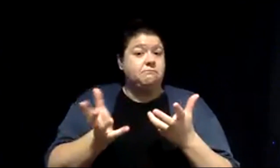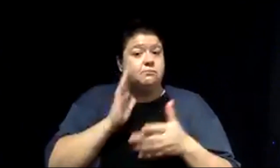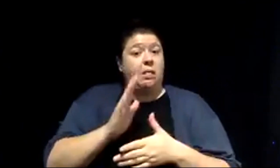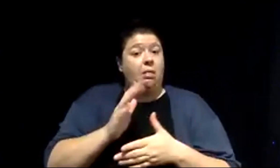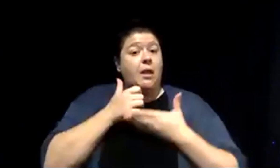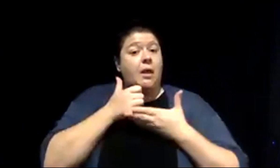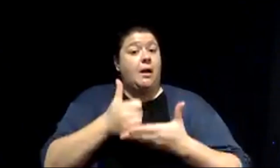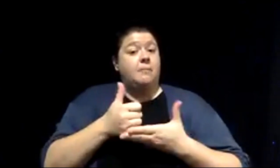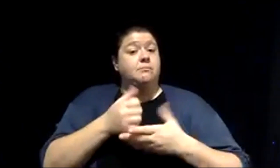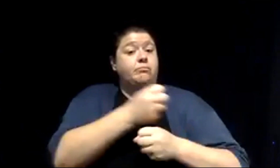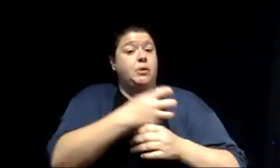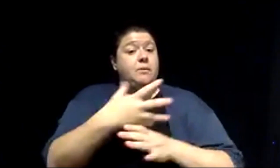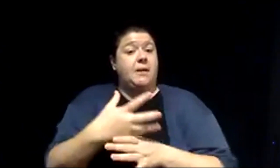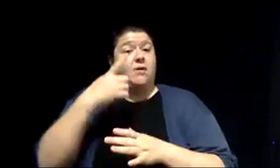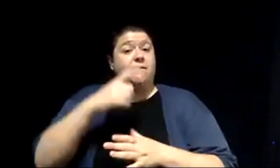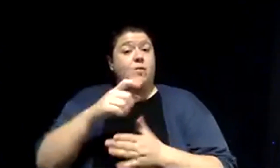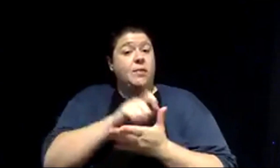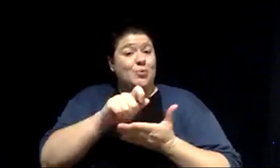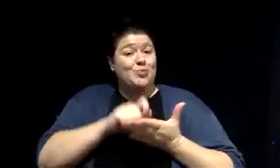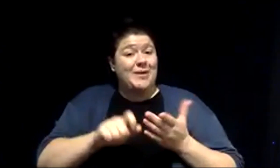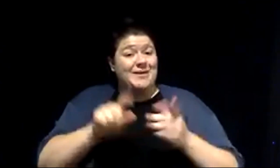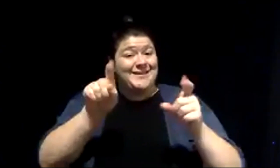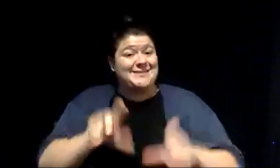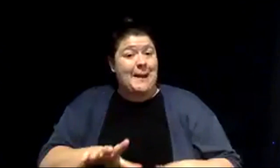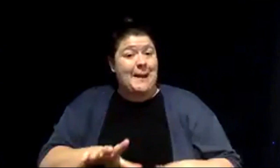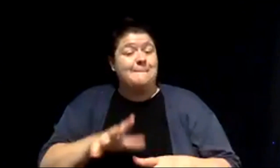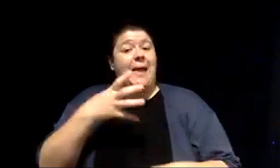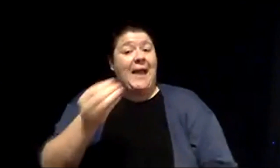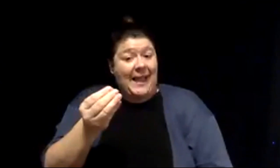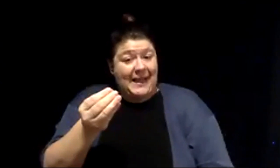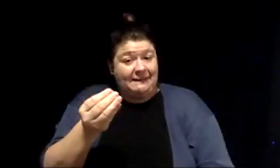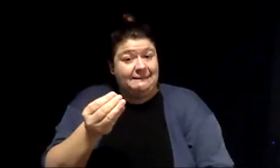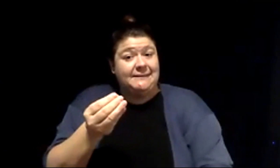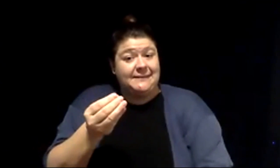preparing for the written exams and the